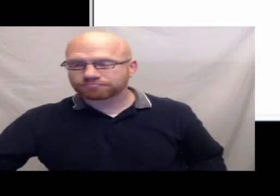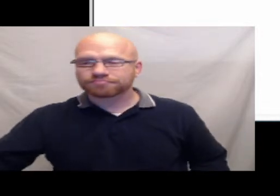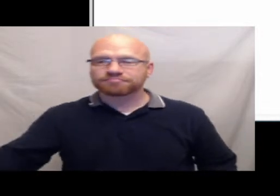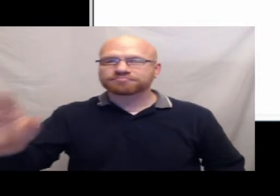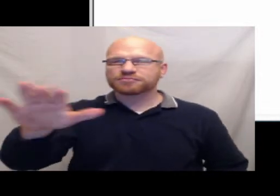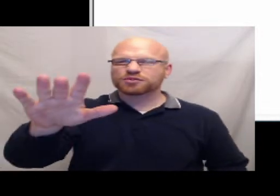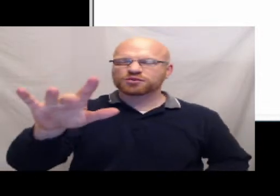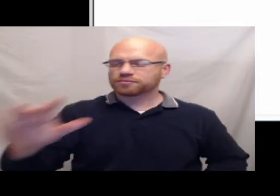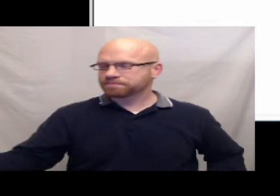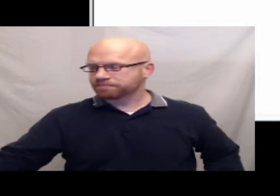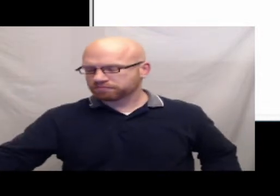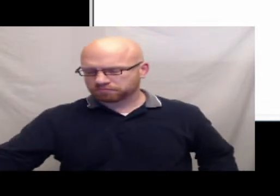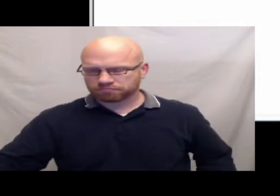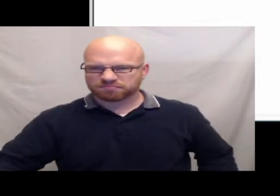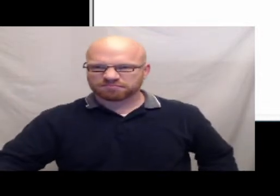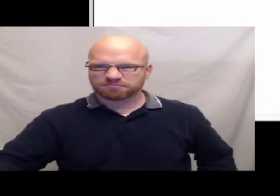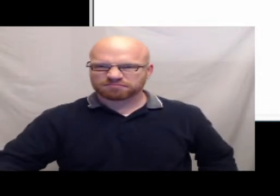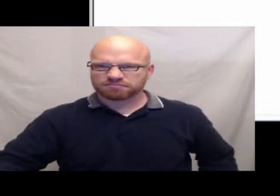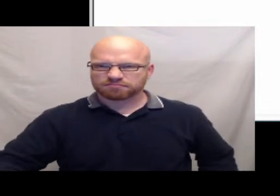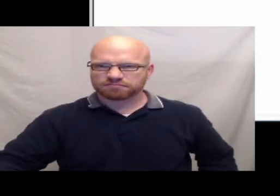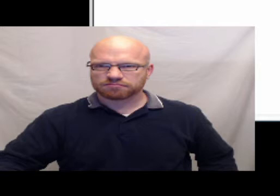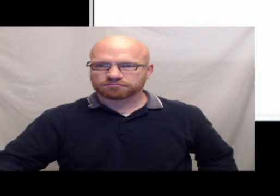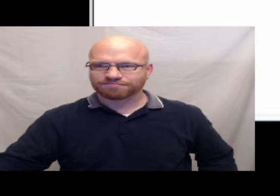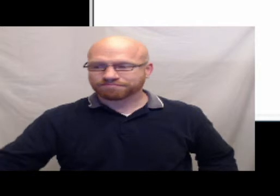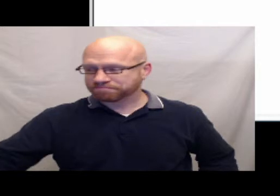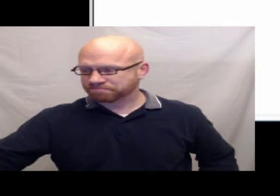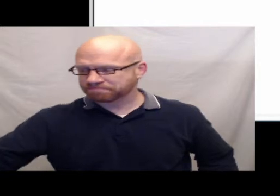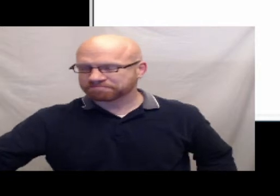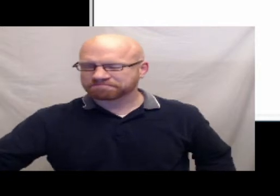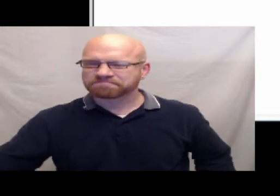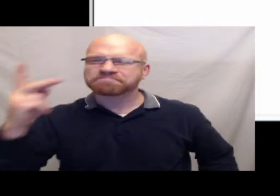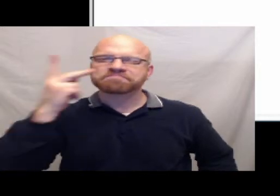Now, one second.